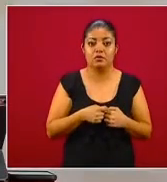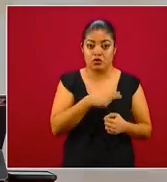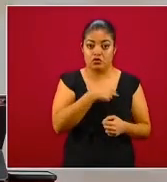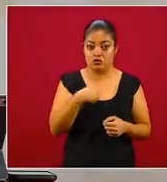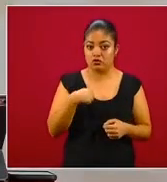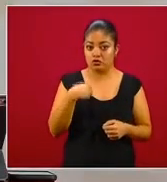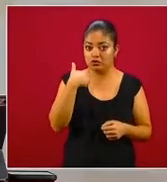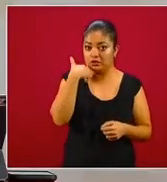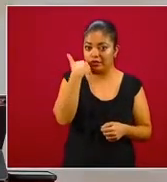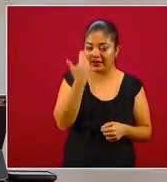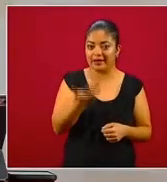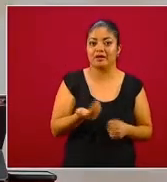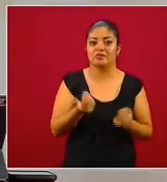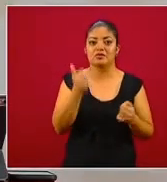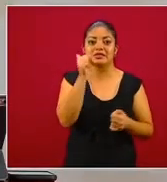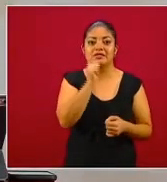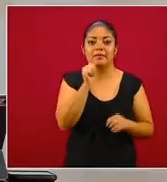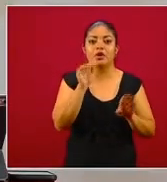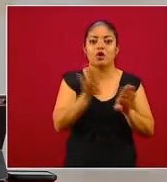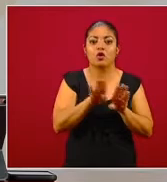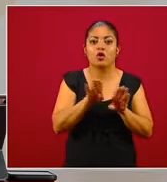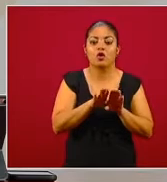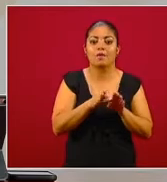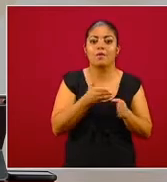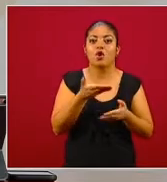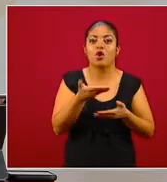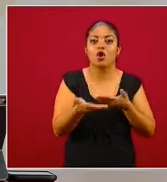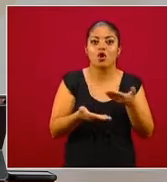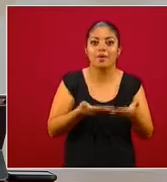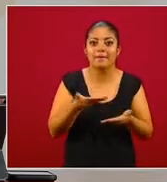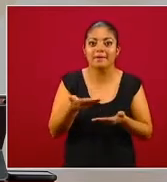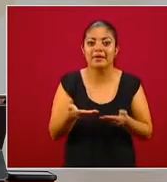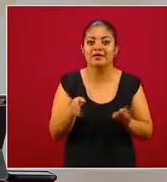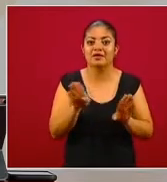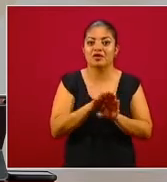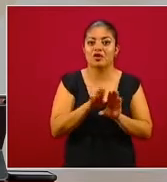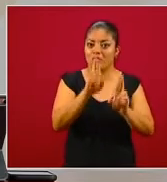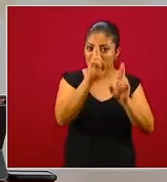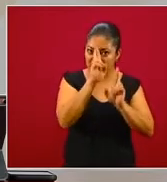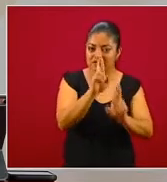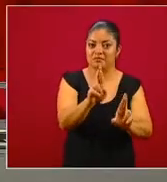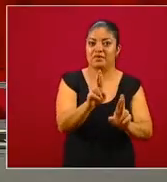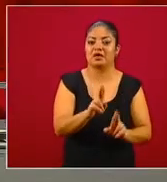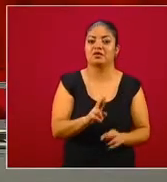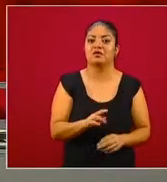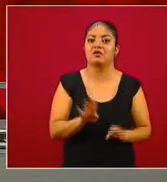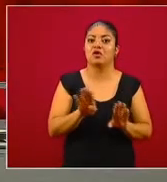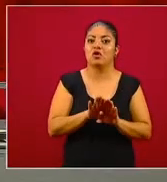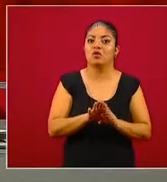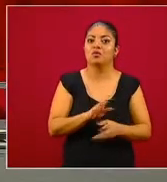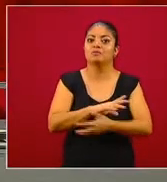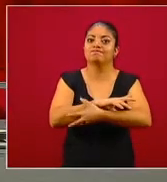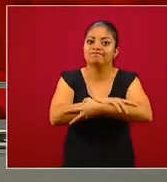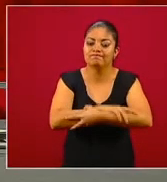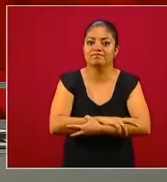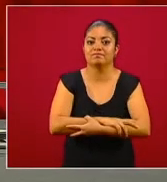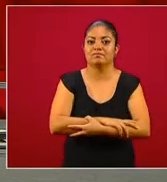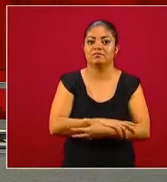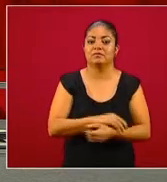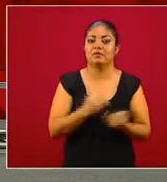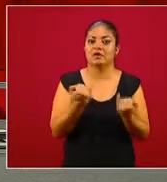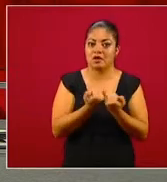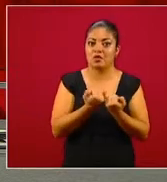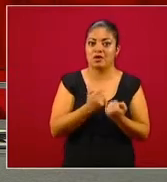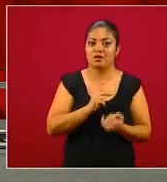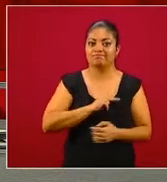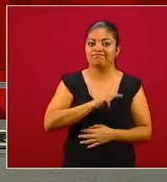have been compartiendo esa we've been sharing experiencia con un ánimo de the respeto, de experiences solidaridad with a feeling y of de compasión compassion,